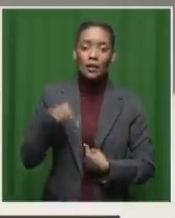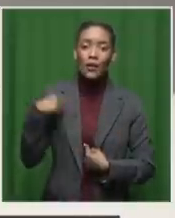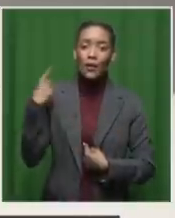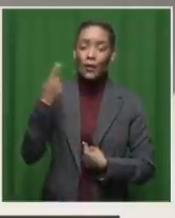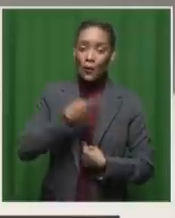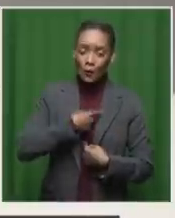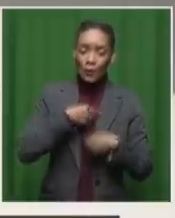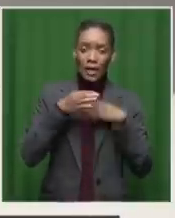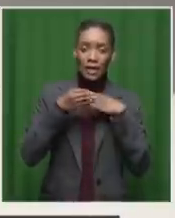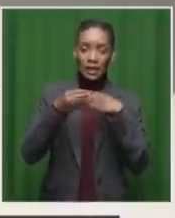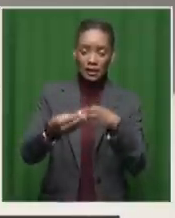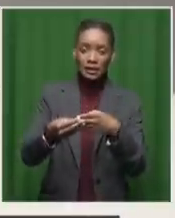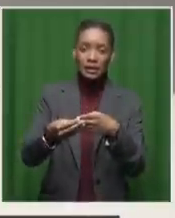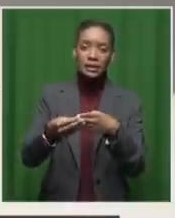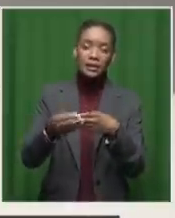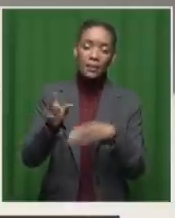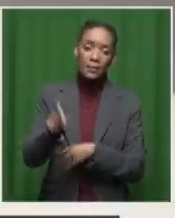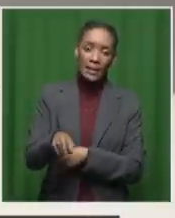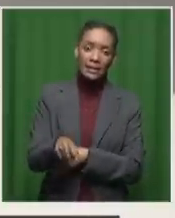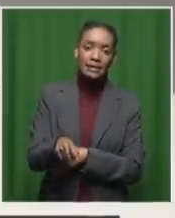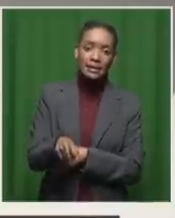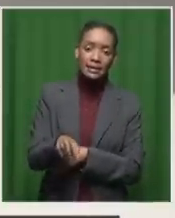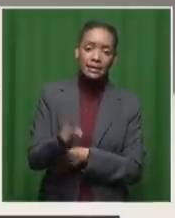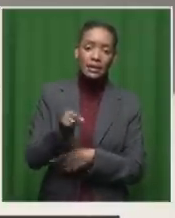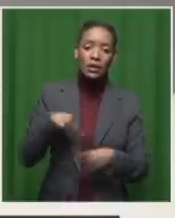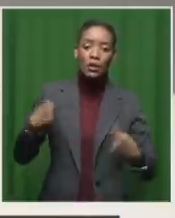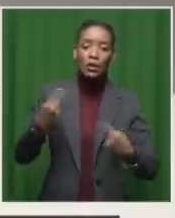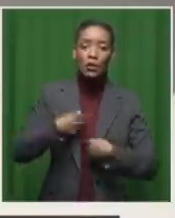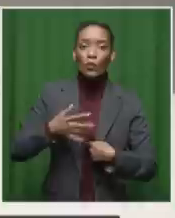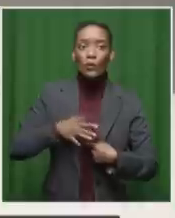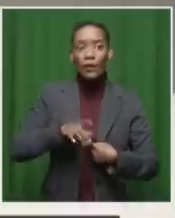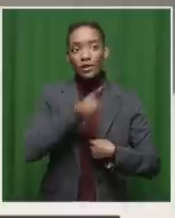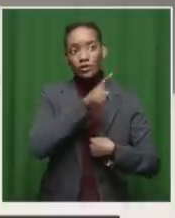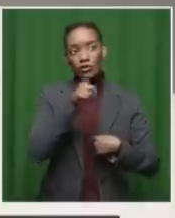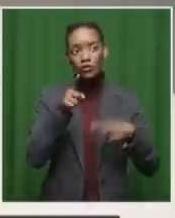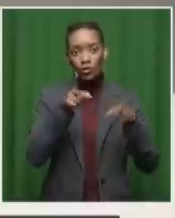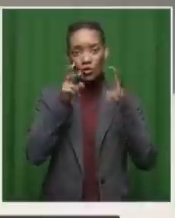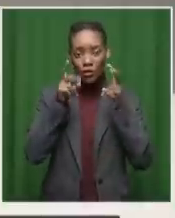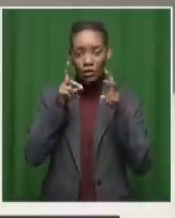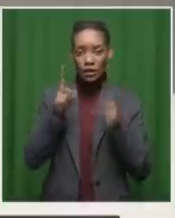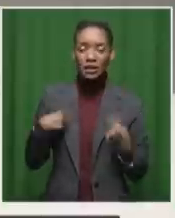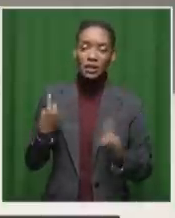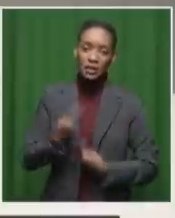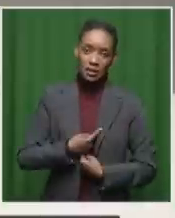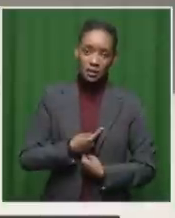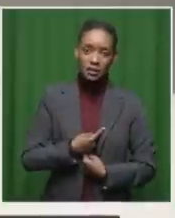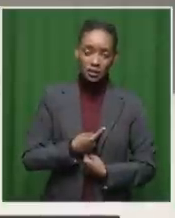to be driving this agenda, and we want you to listen from us for the next round of